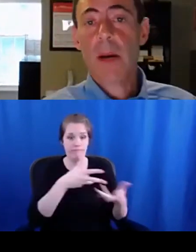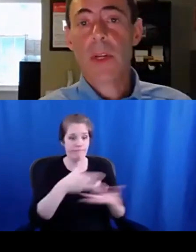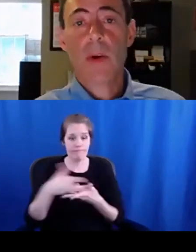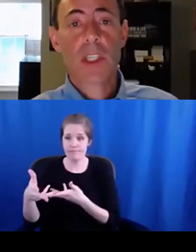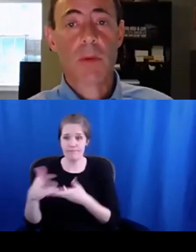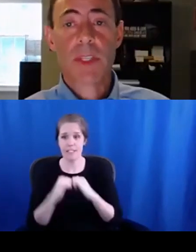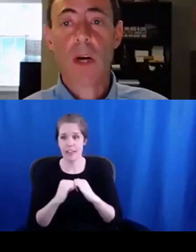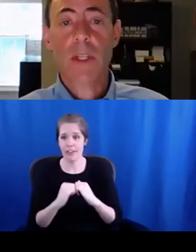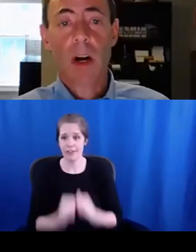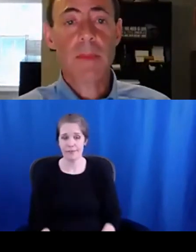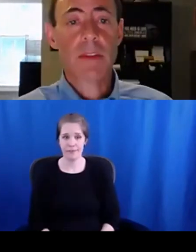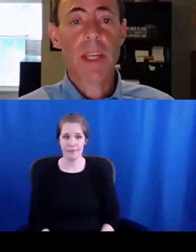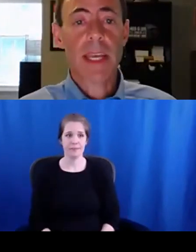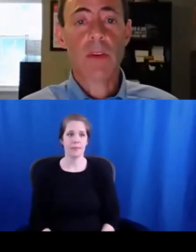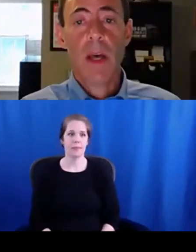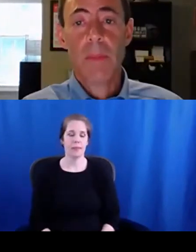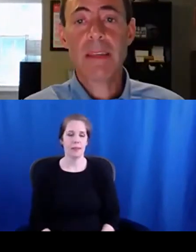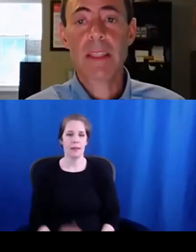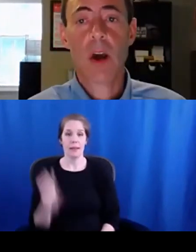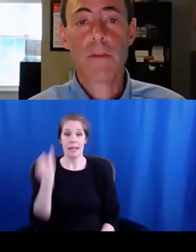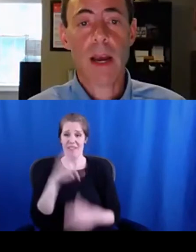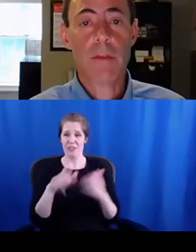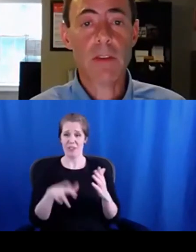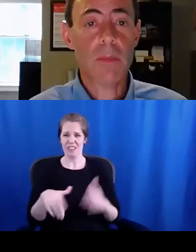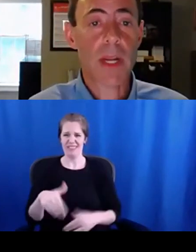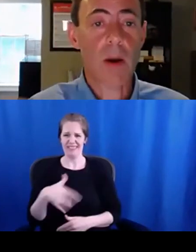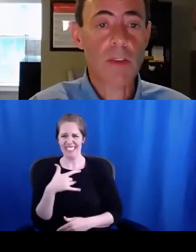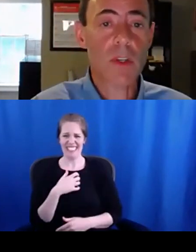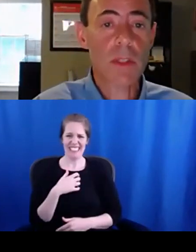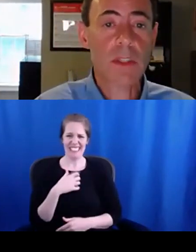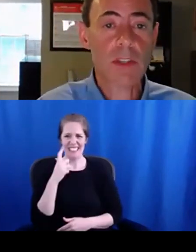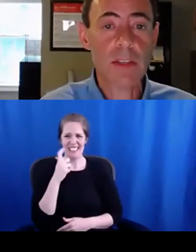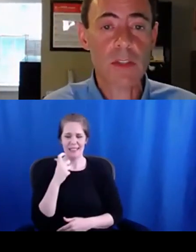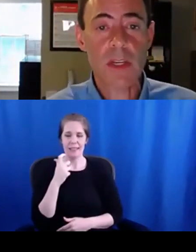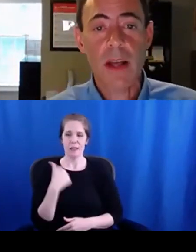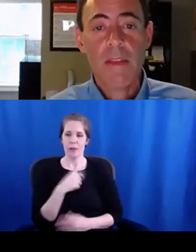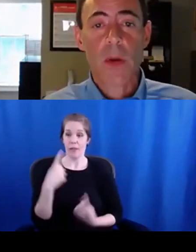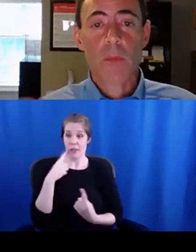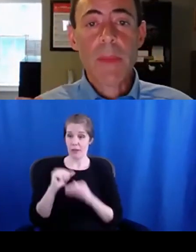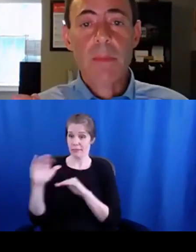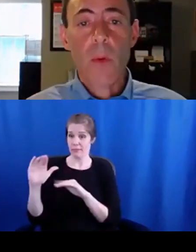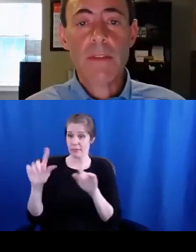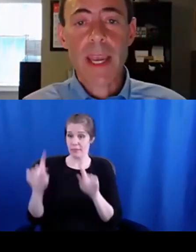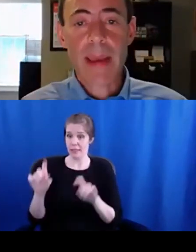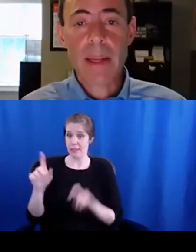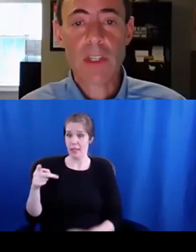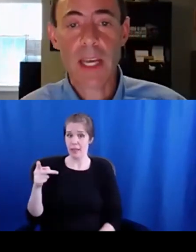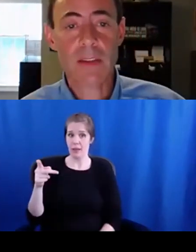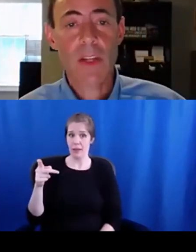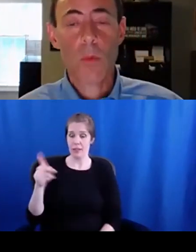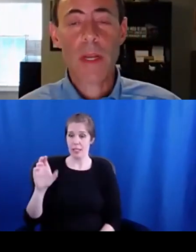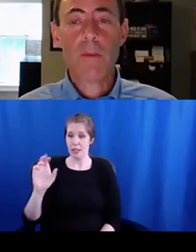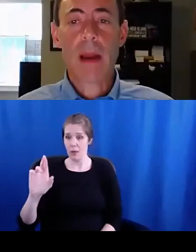Following up on a questionable result, we talked about sending out a PCR for confirmation, but I also would suggest that a repeat point of care antigen